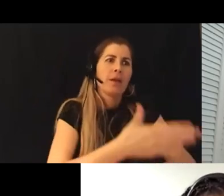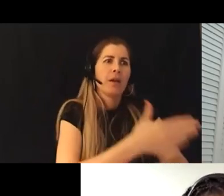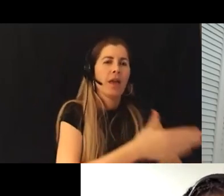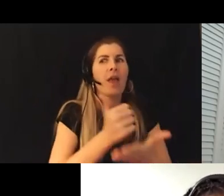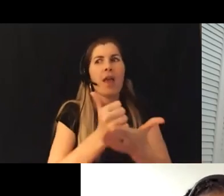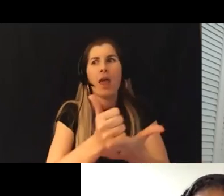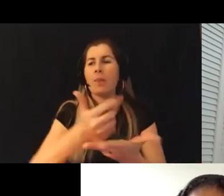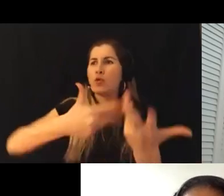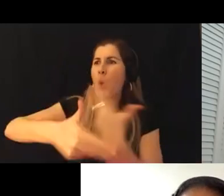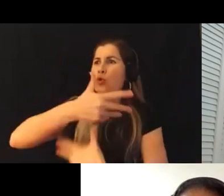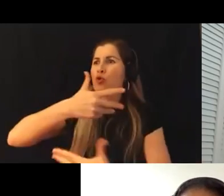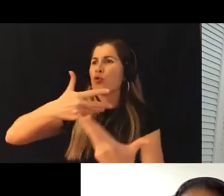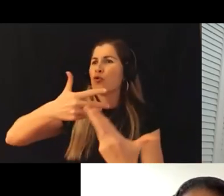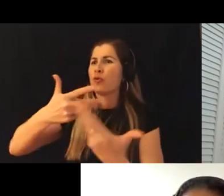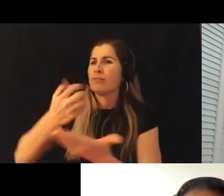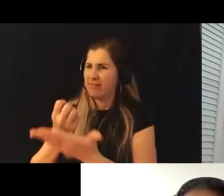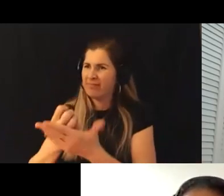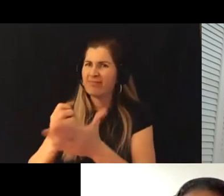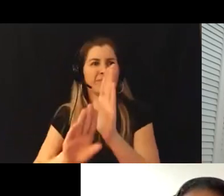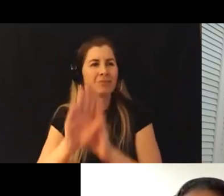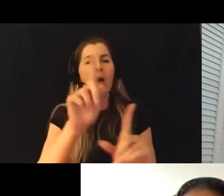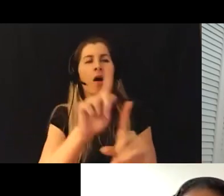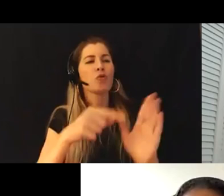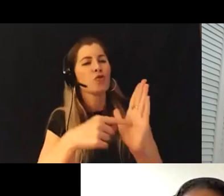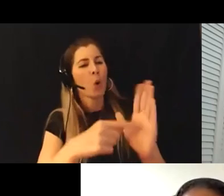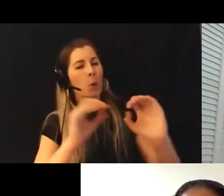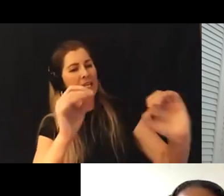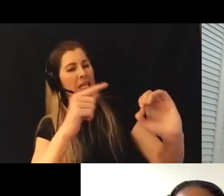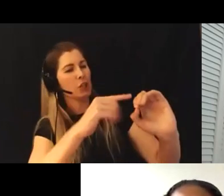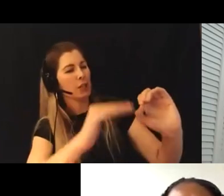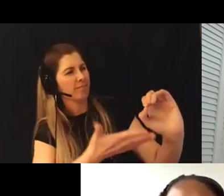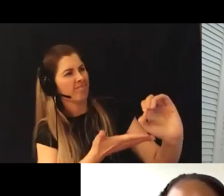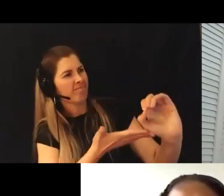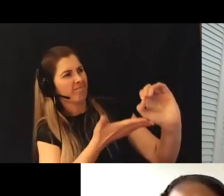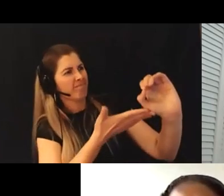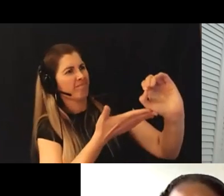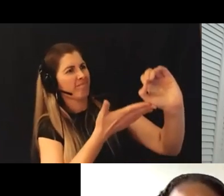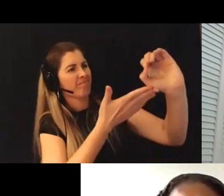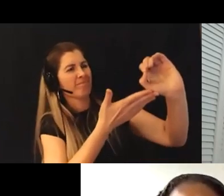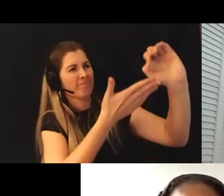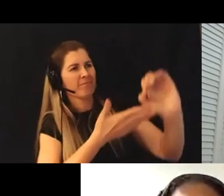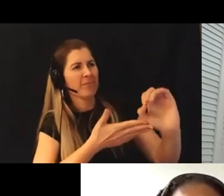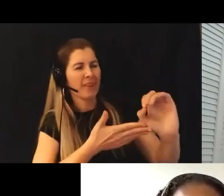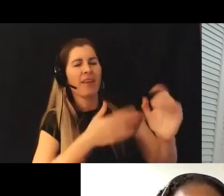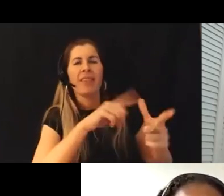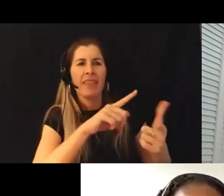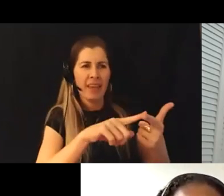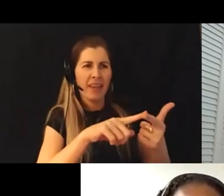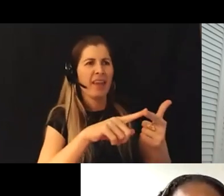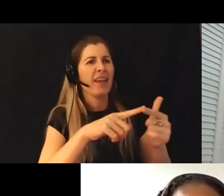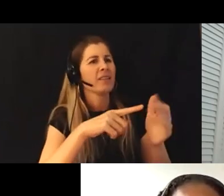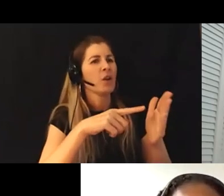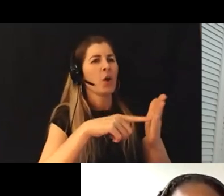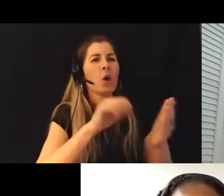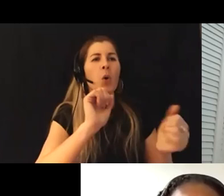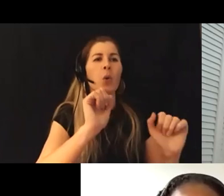those things, but we want to elevate that pedagogy side. And what that really means is elevating our connection to be able to translate to code switch